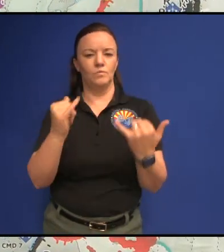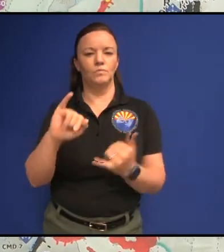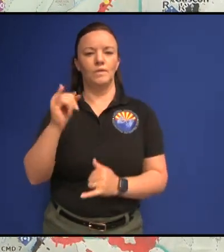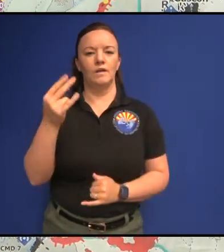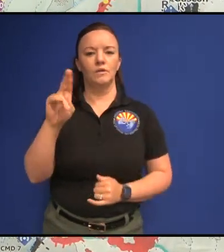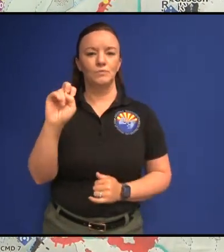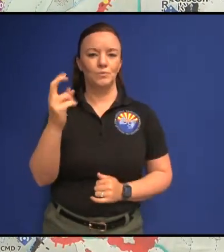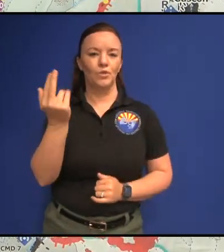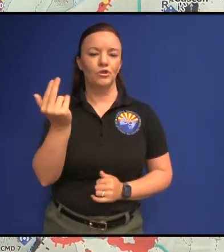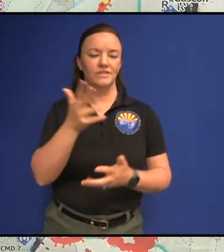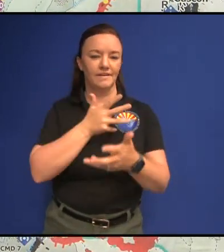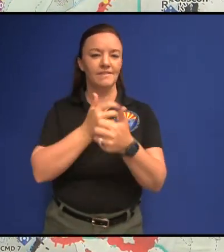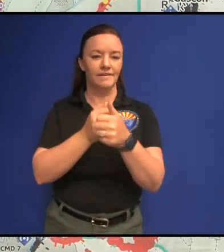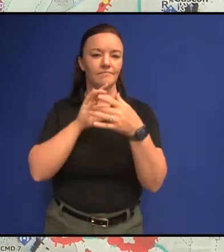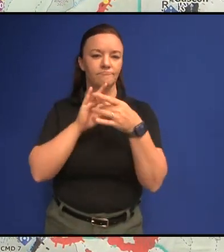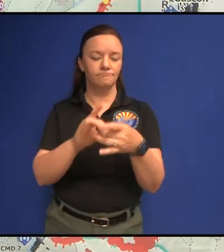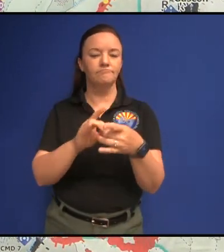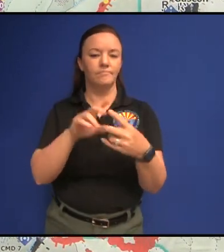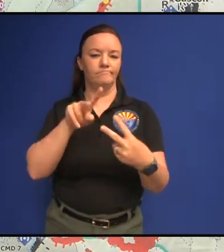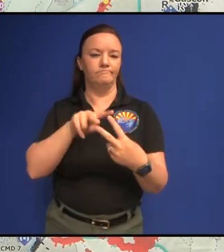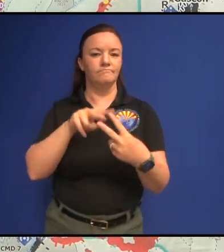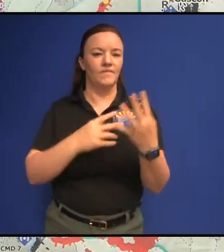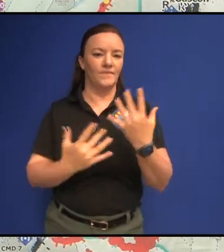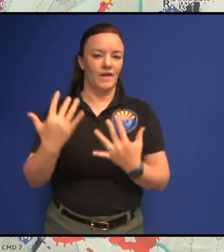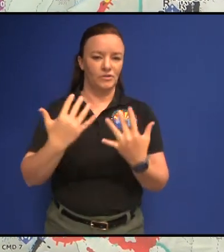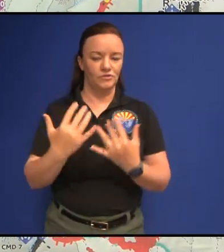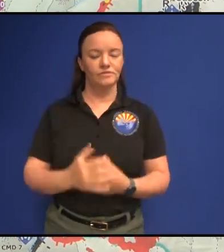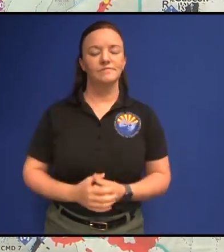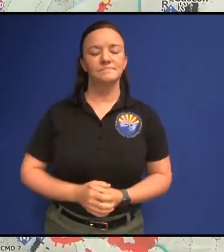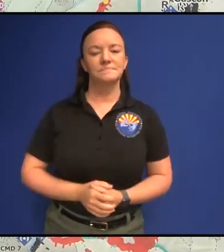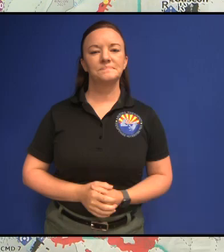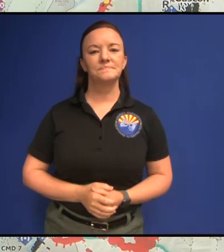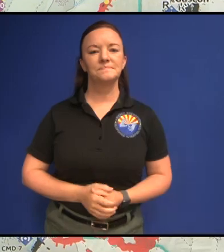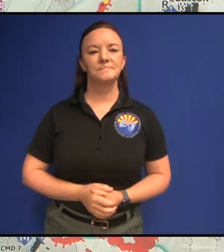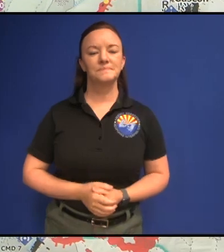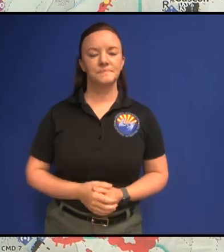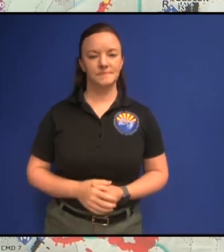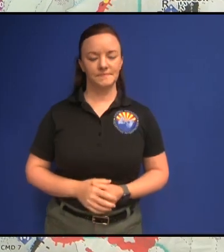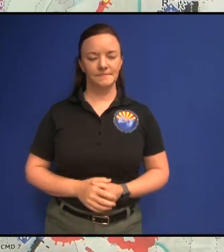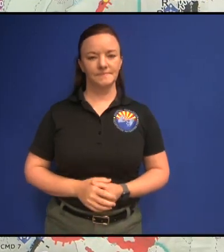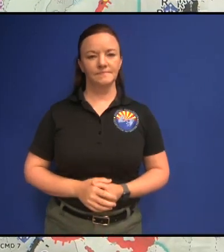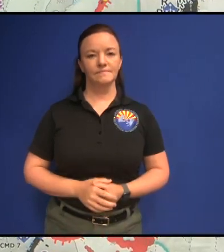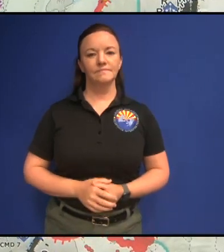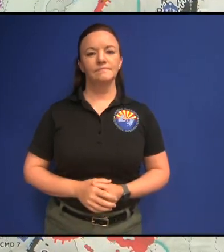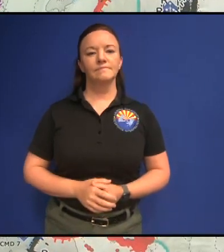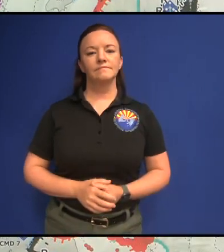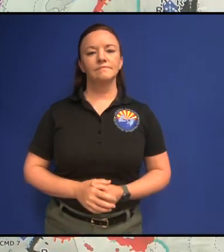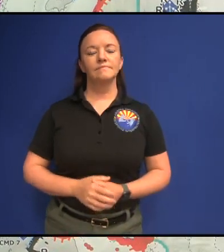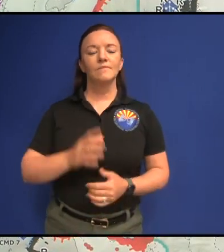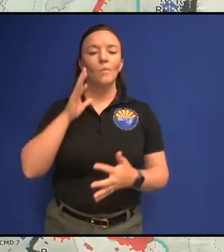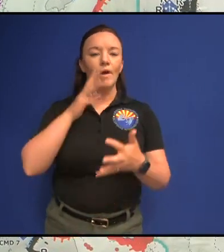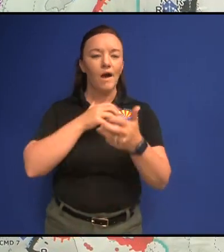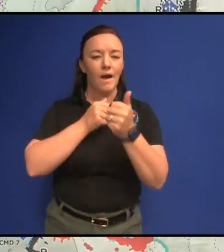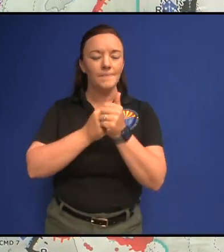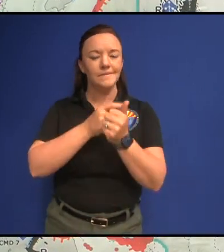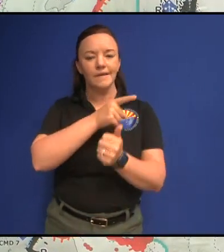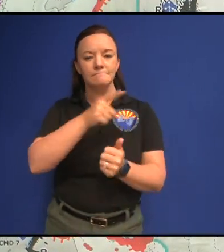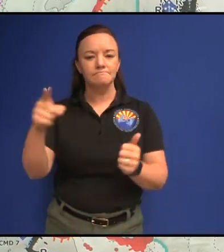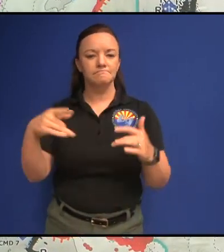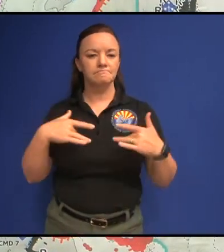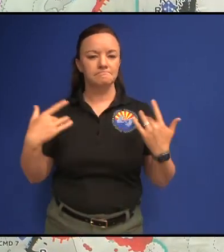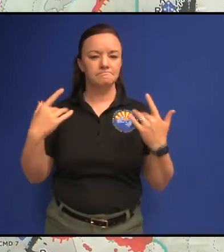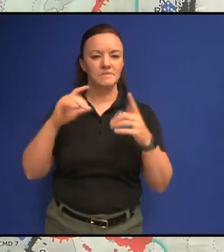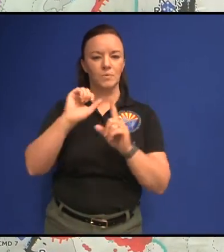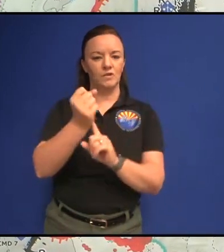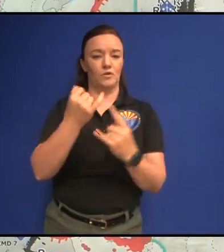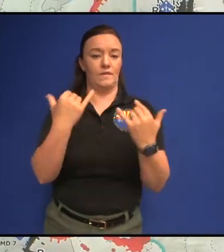update on those fires. So just updating folks on kind of where we're at this morning.